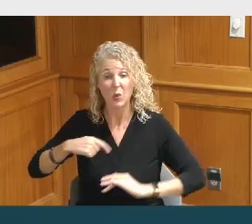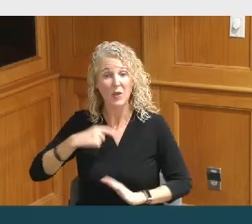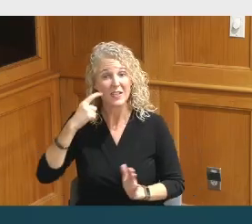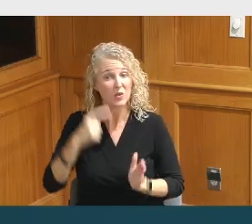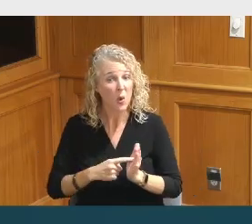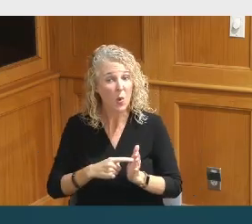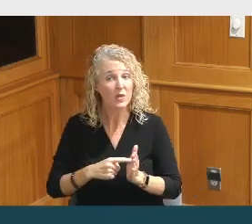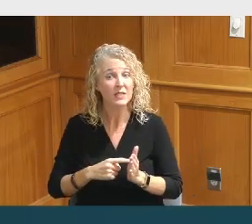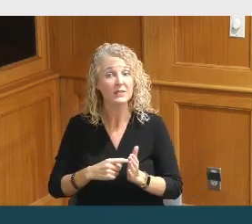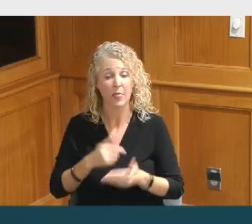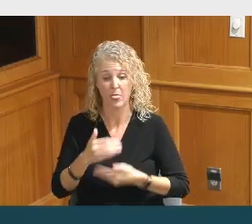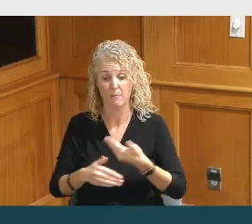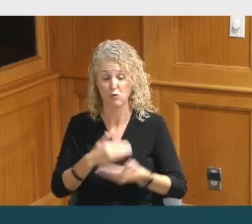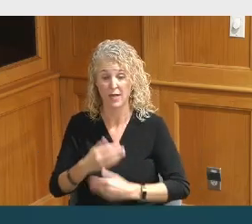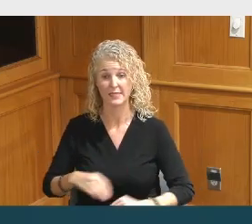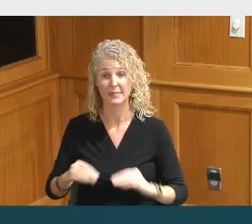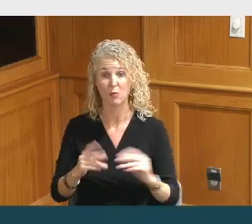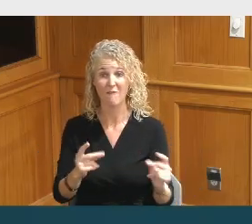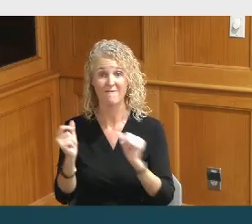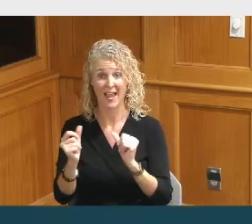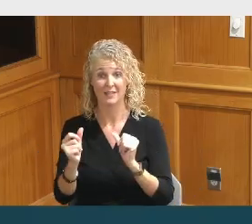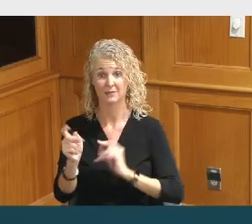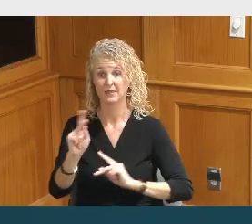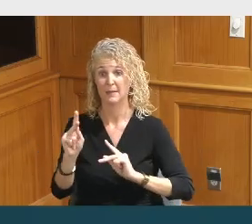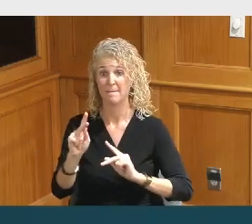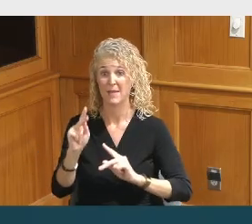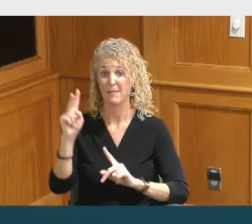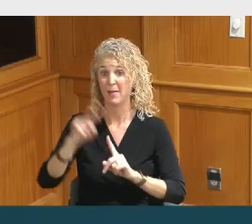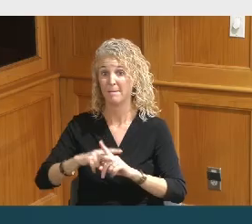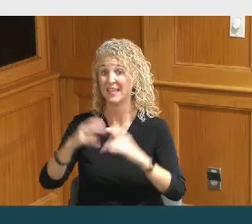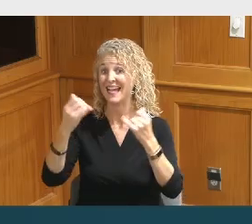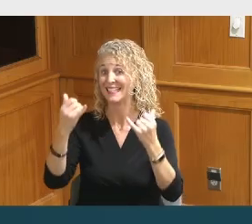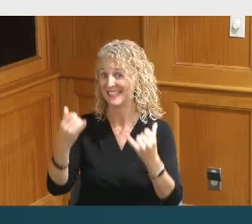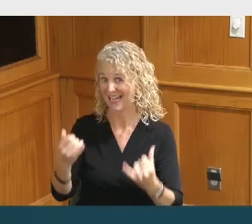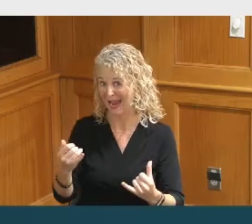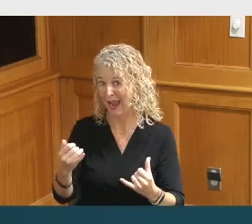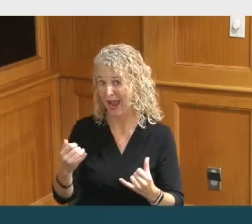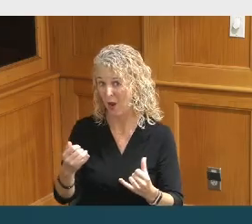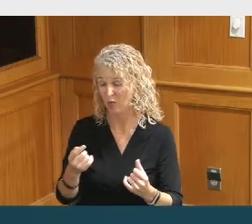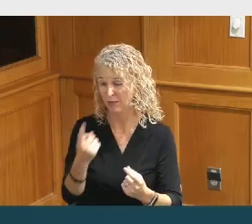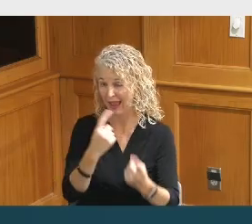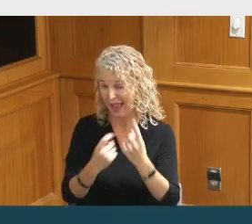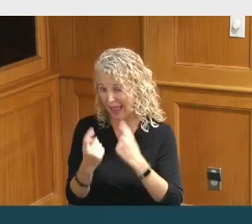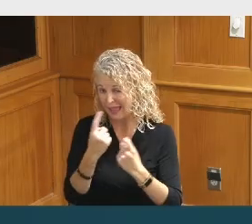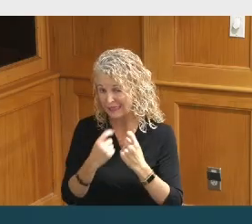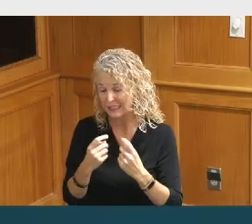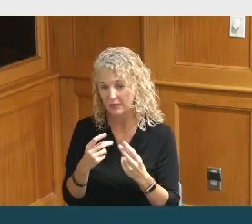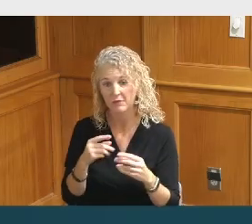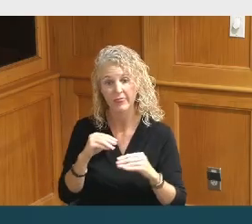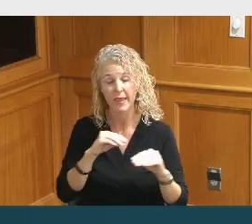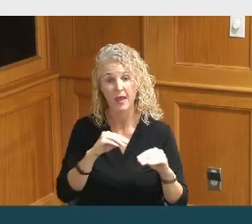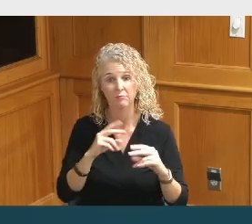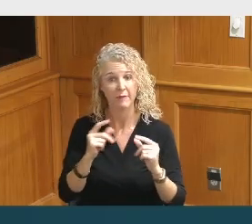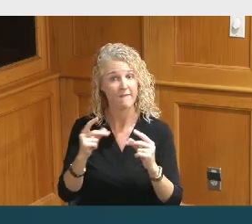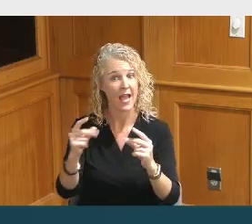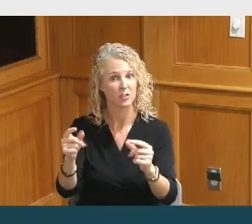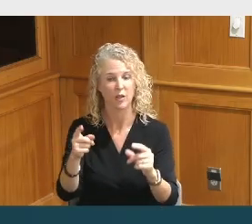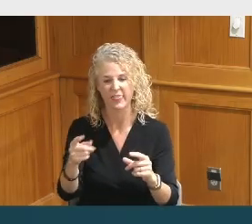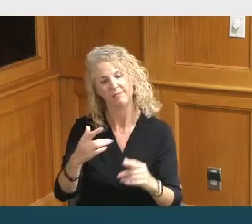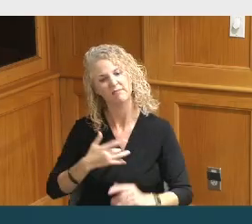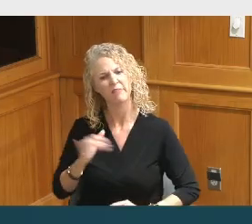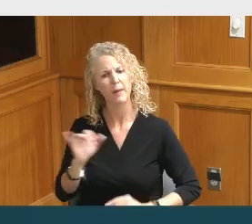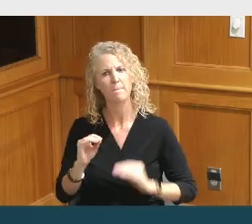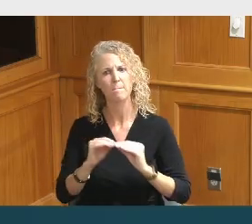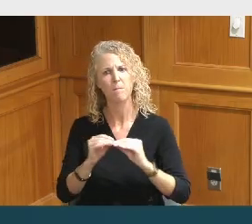our process accelerate. We're seeing that the homeowners that are coming in now and inquiring are moving much faster. They're more ready, they're